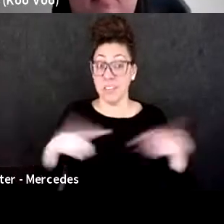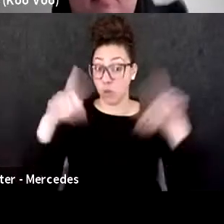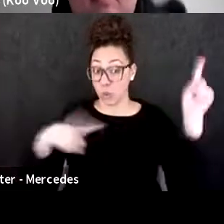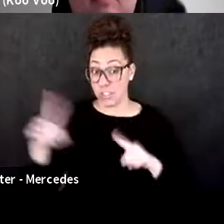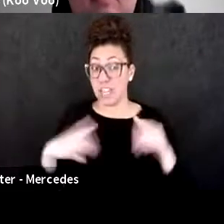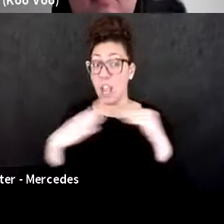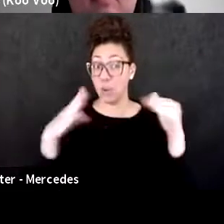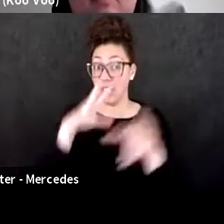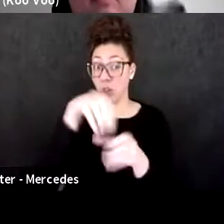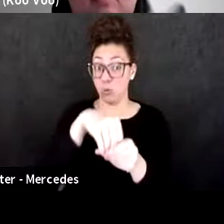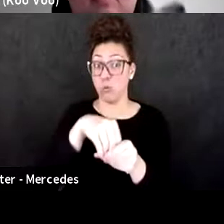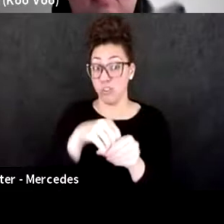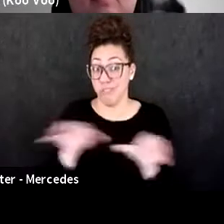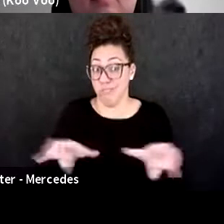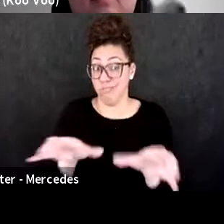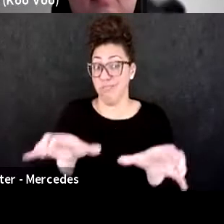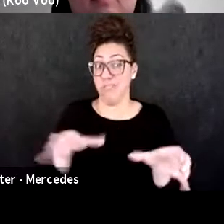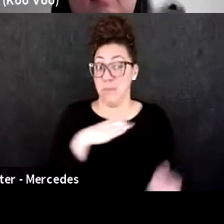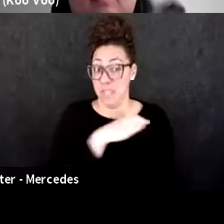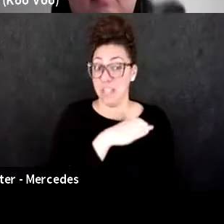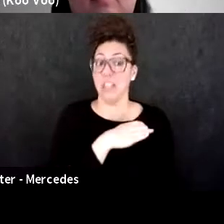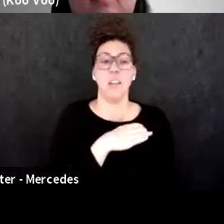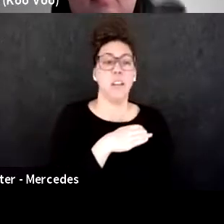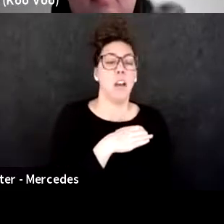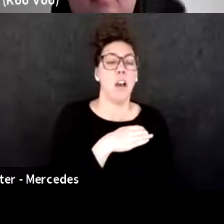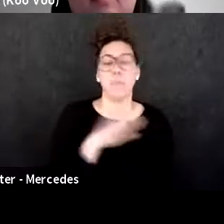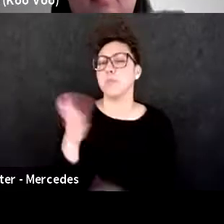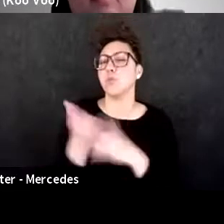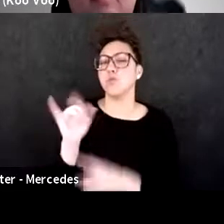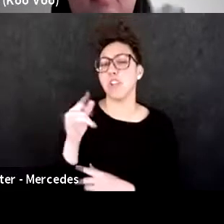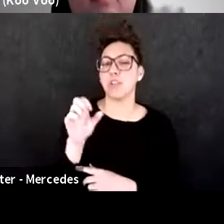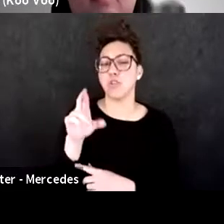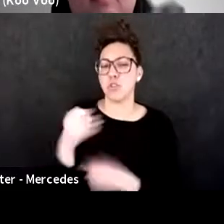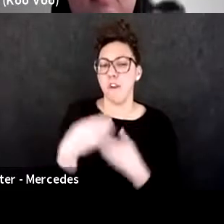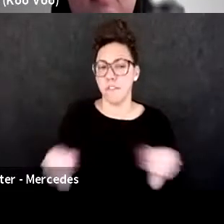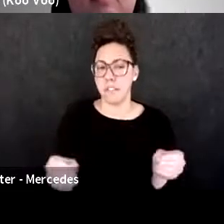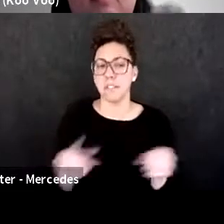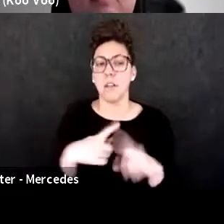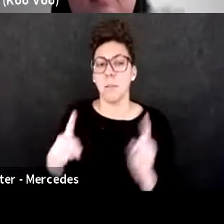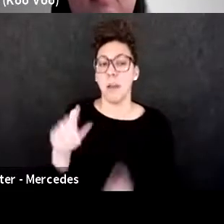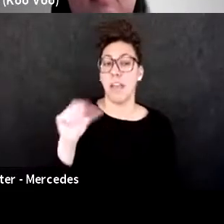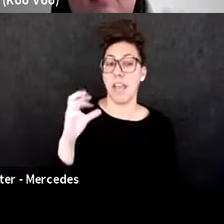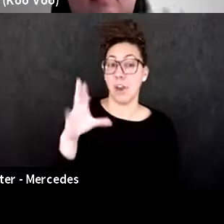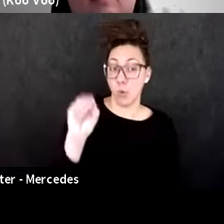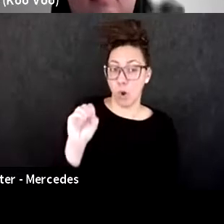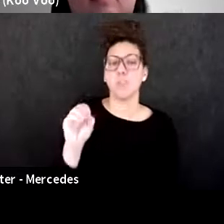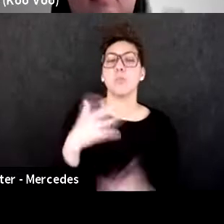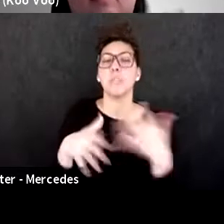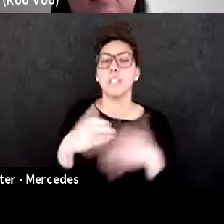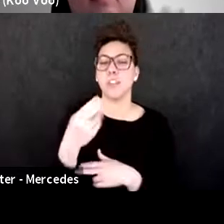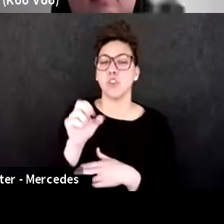office. As I said, I was working on one of those committees, but ACRO, which is the Association of HR Professionals in the Community